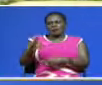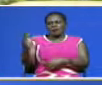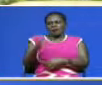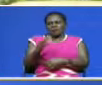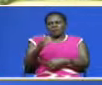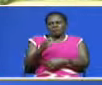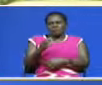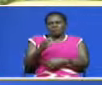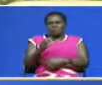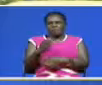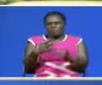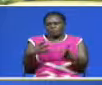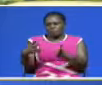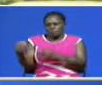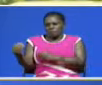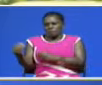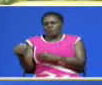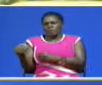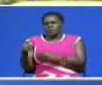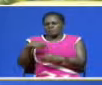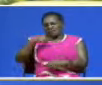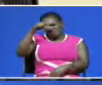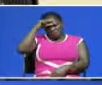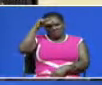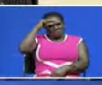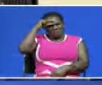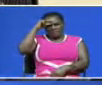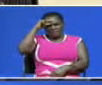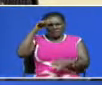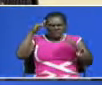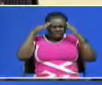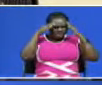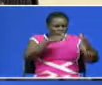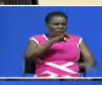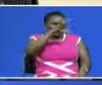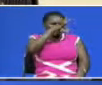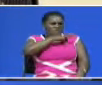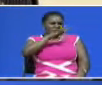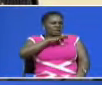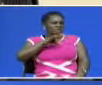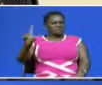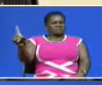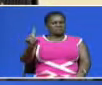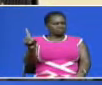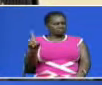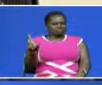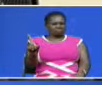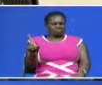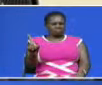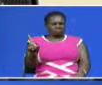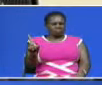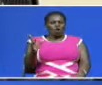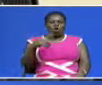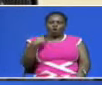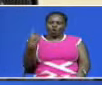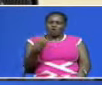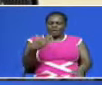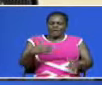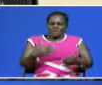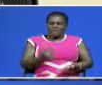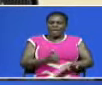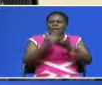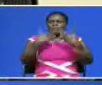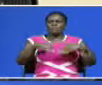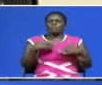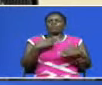to the nearest spot. We are government and just we are not out for profitability in terms of passenger services. All we